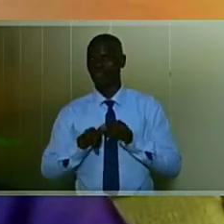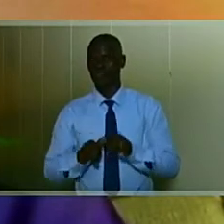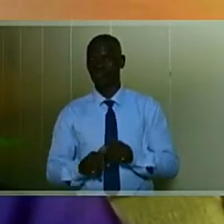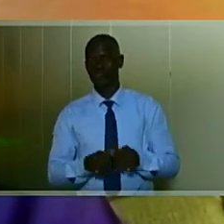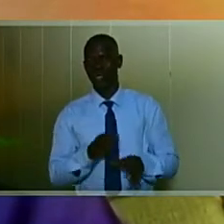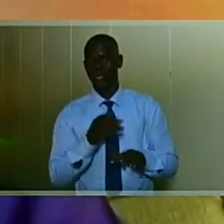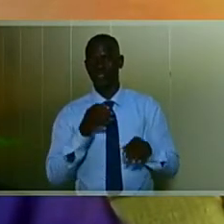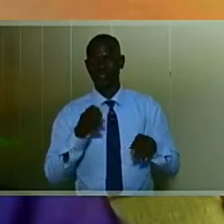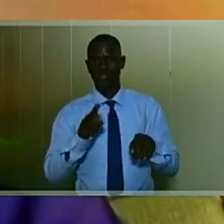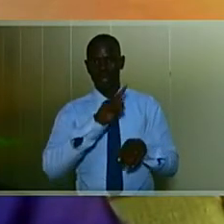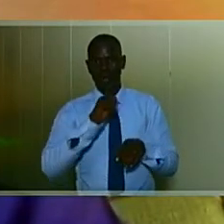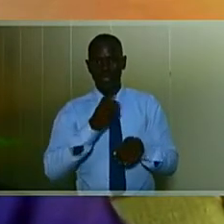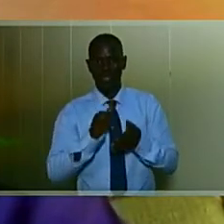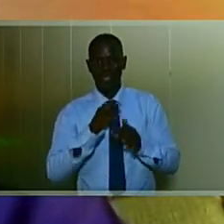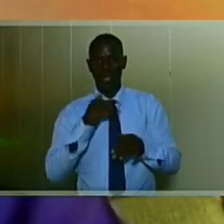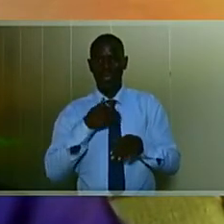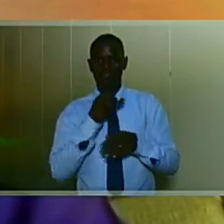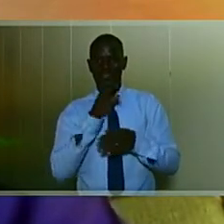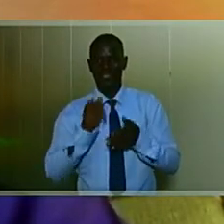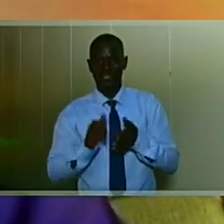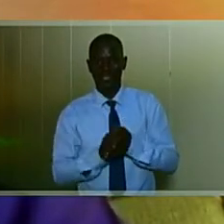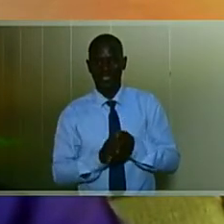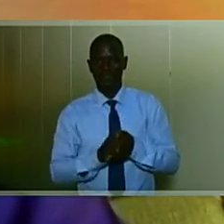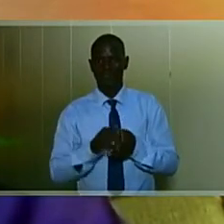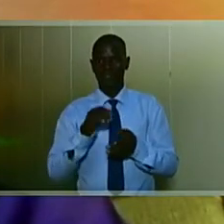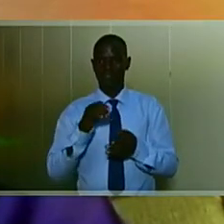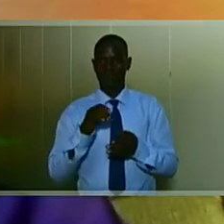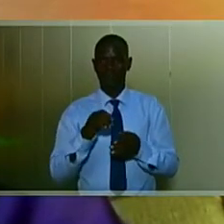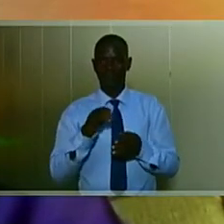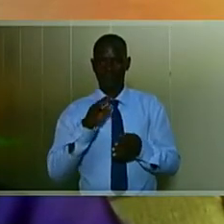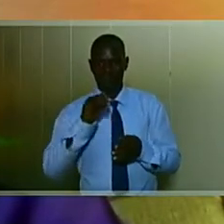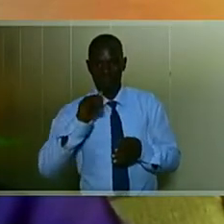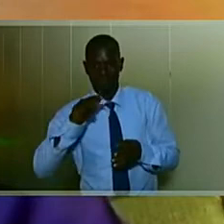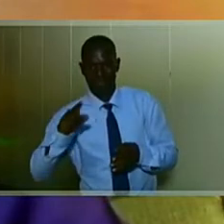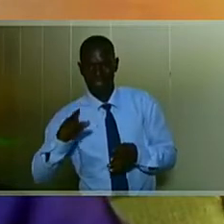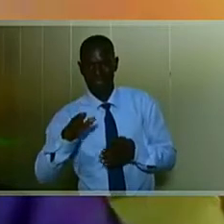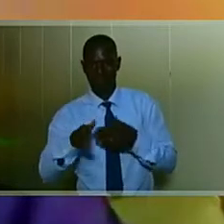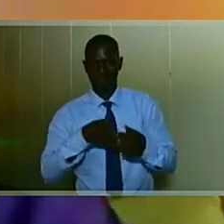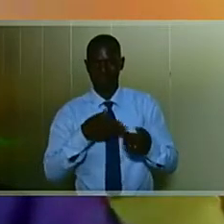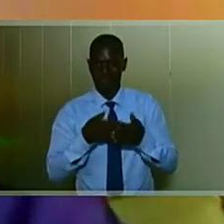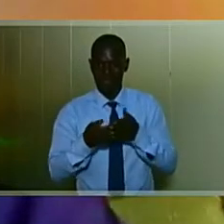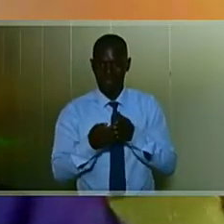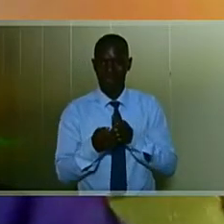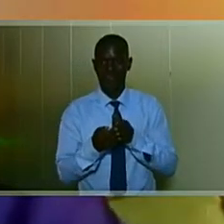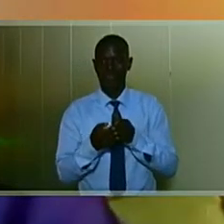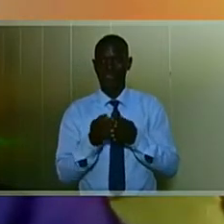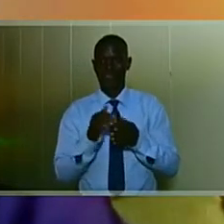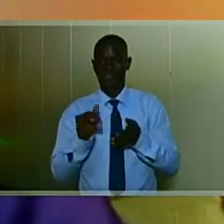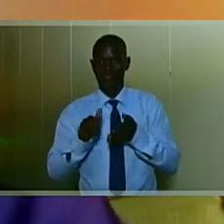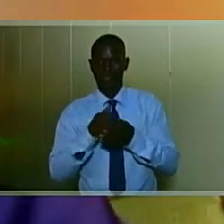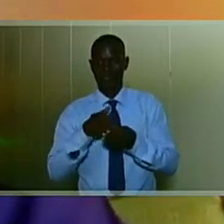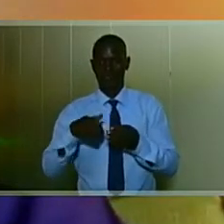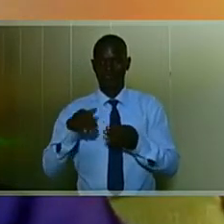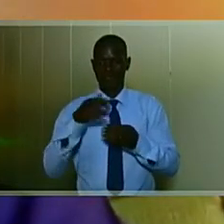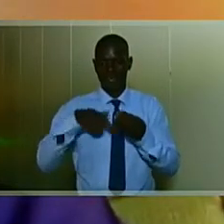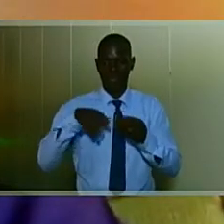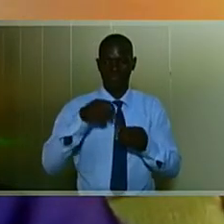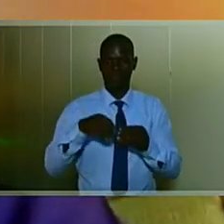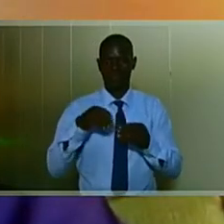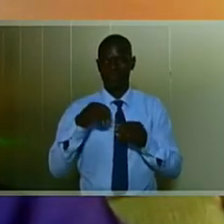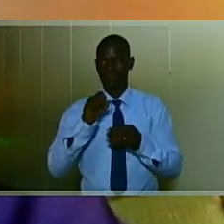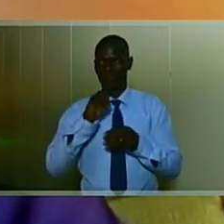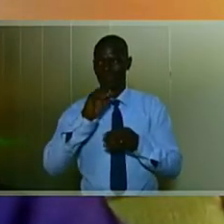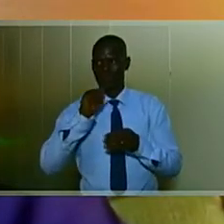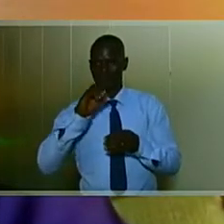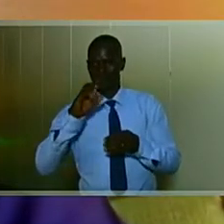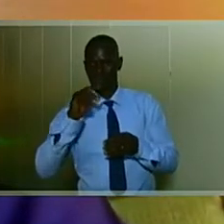when you have 185 section bill or so, and the issues is only around the section, then the thing is to look at what